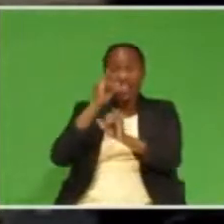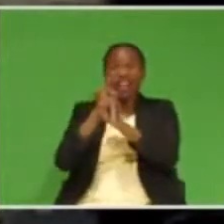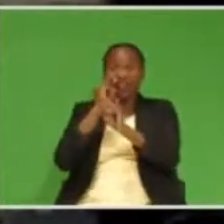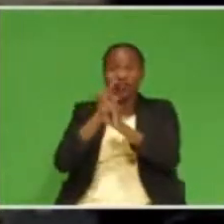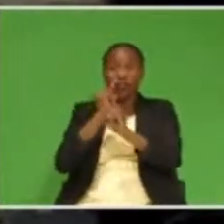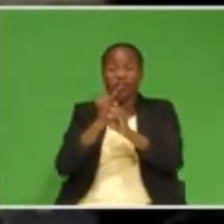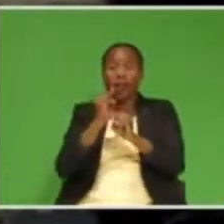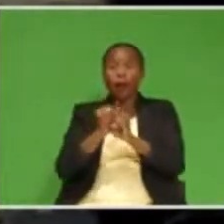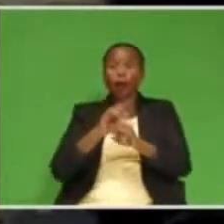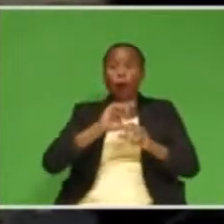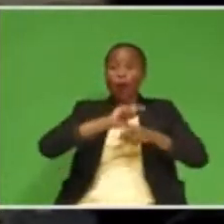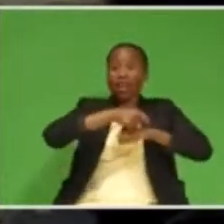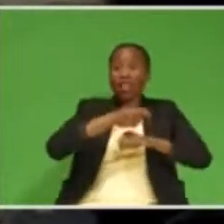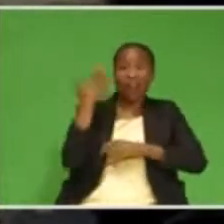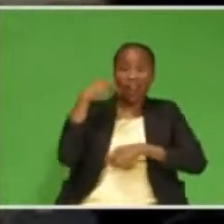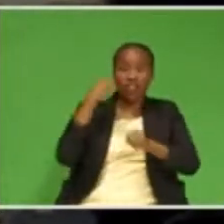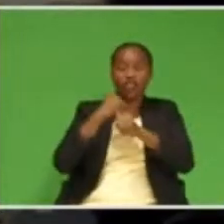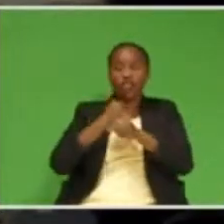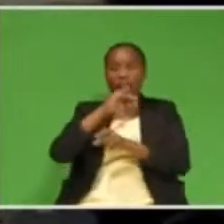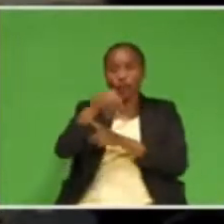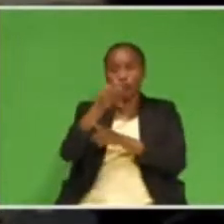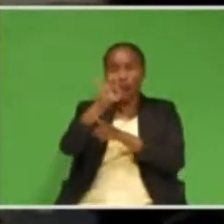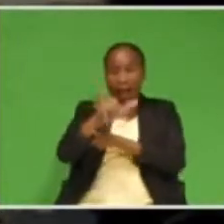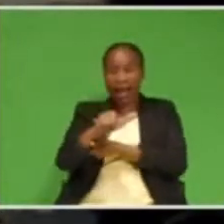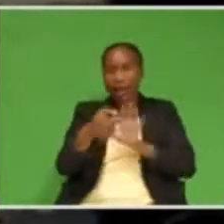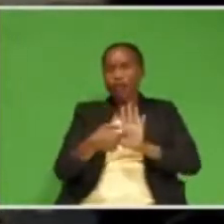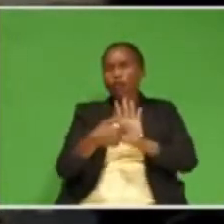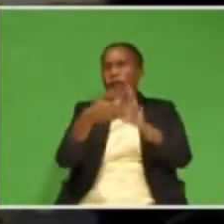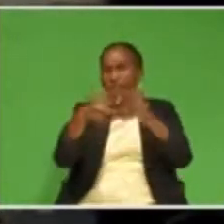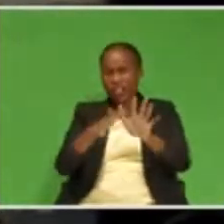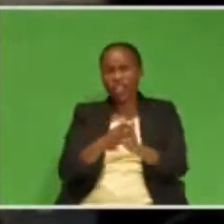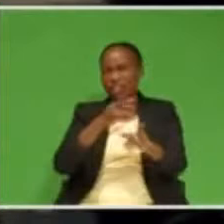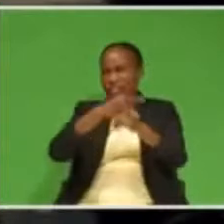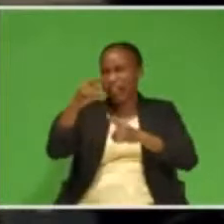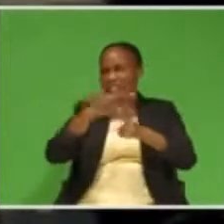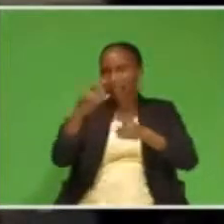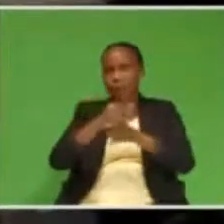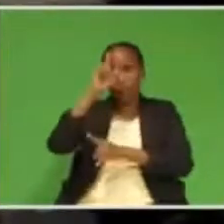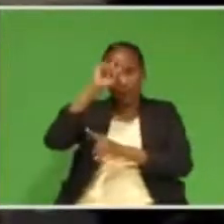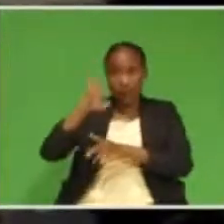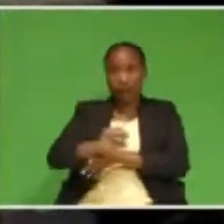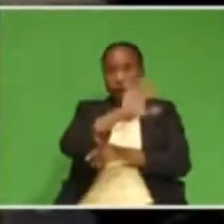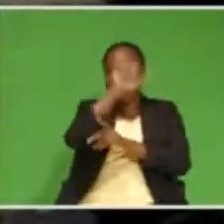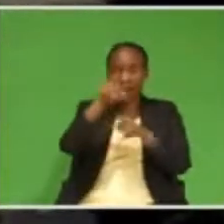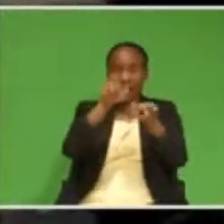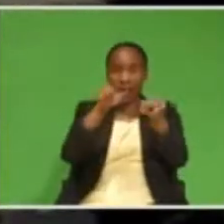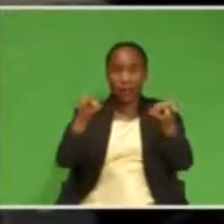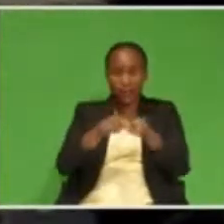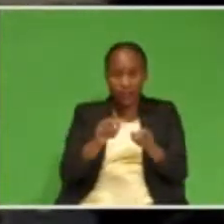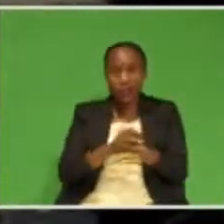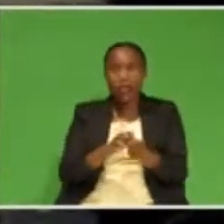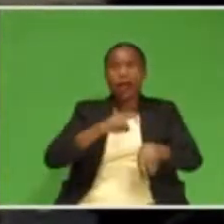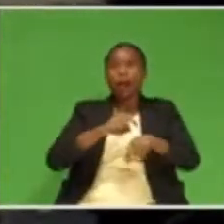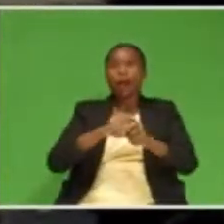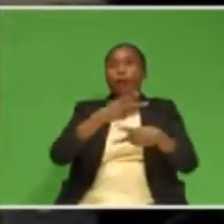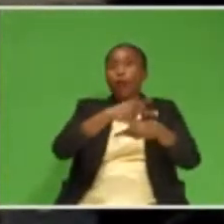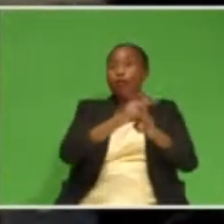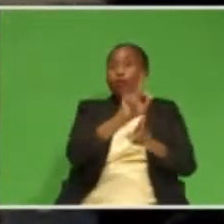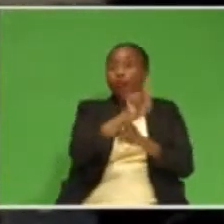year showed the successes of Black South Africans in producing food,